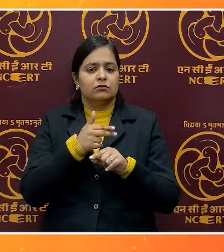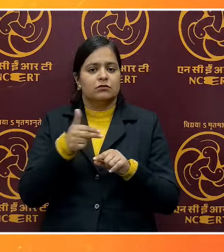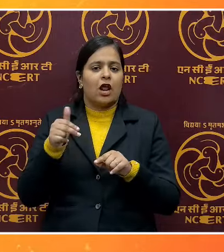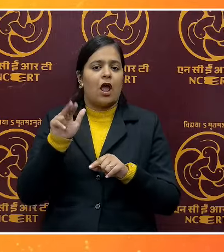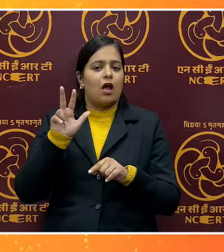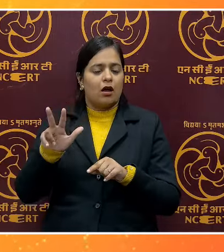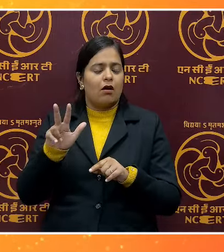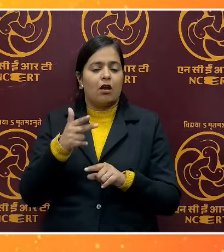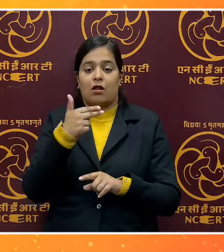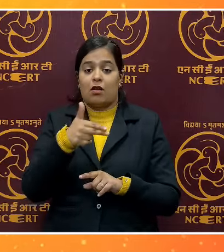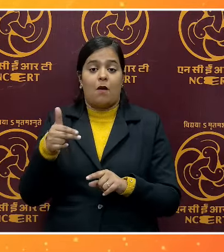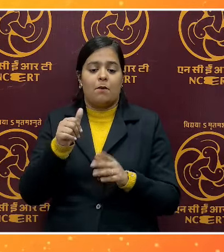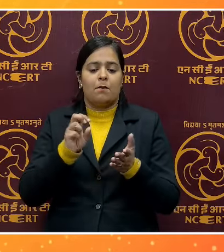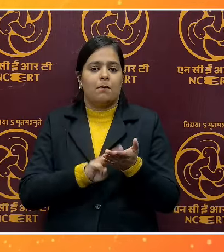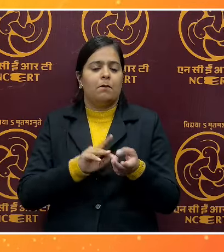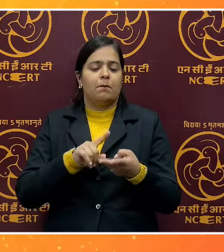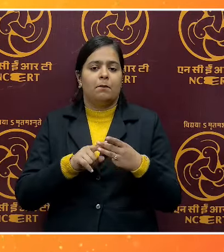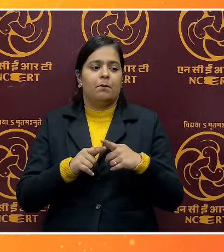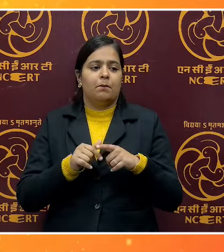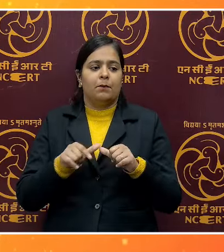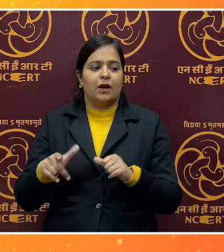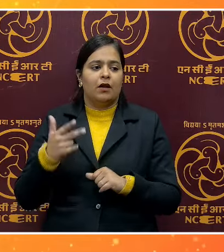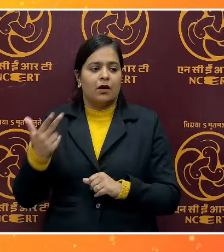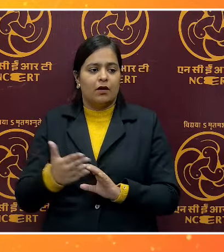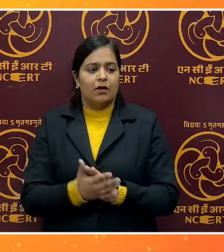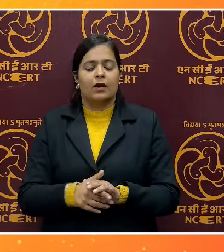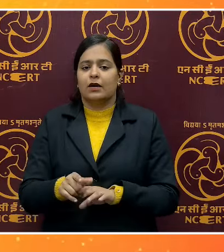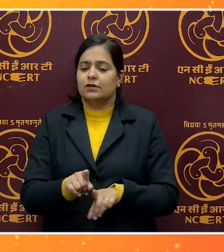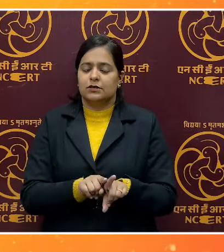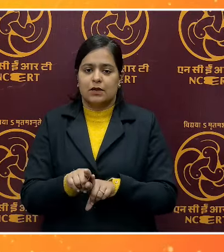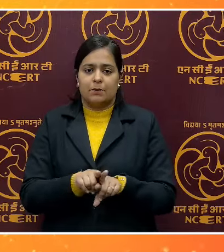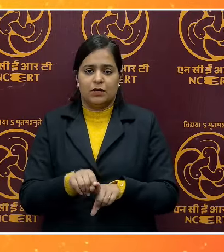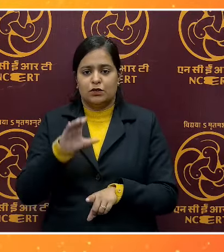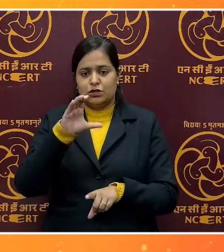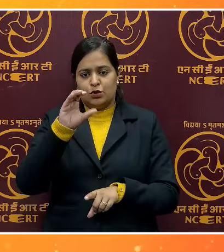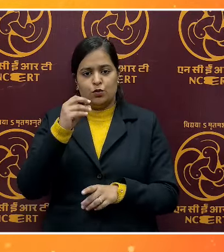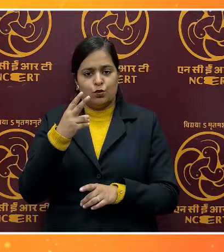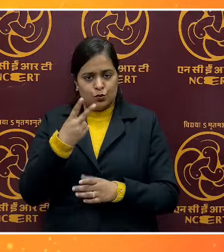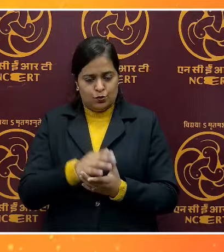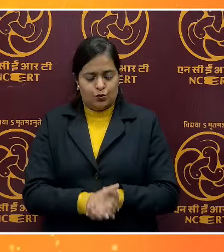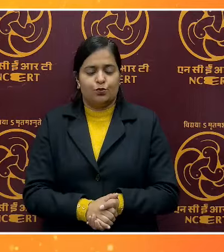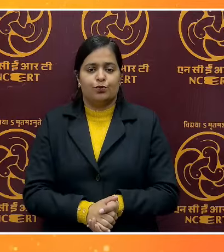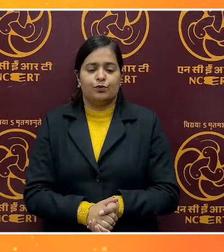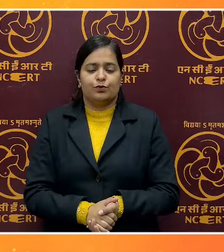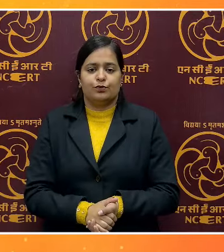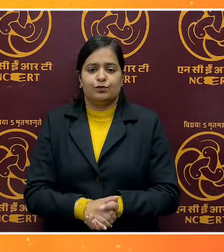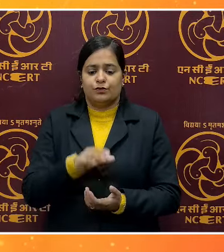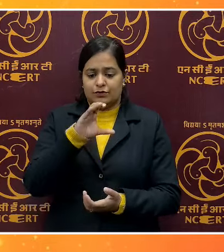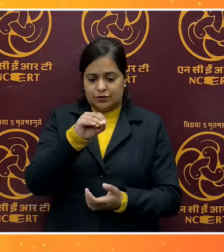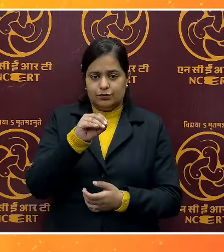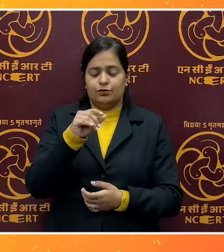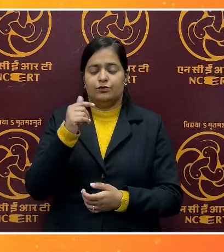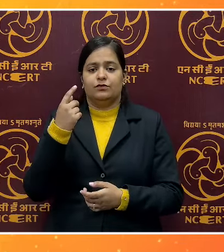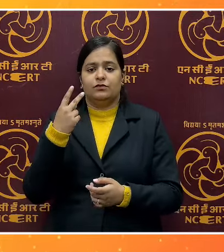of the metal. For example, Co in a complex anion, that is